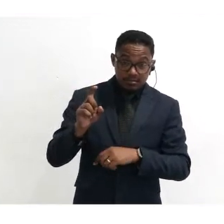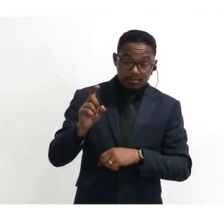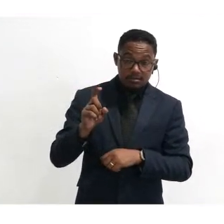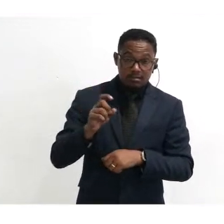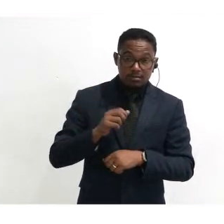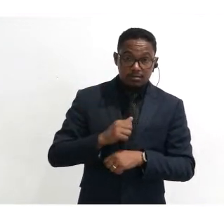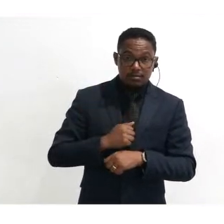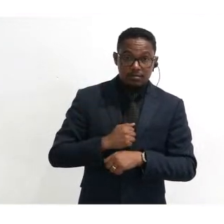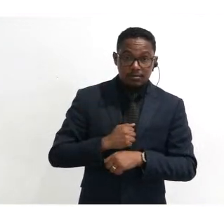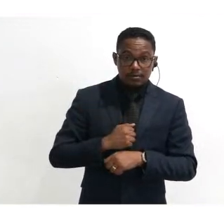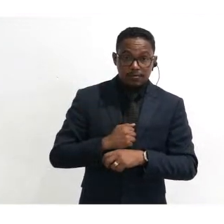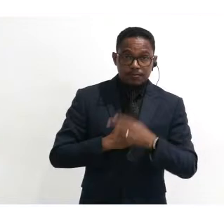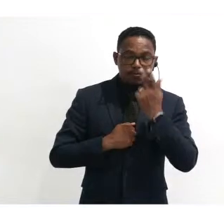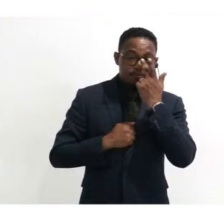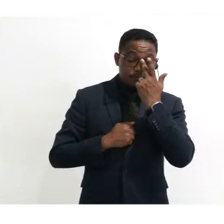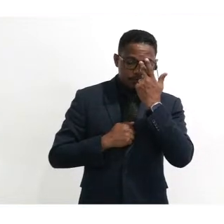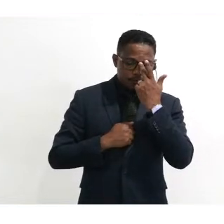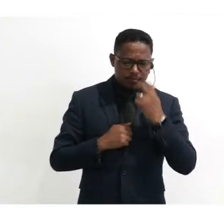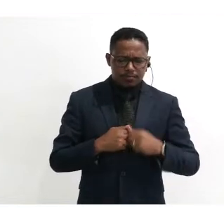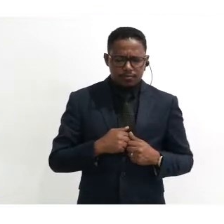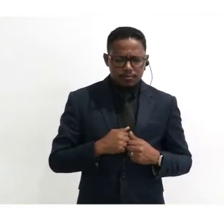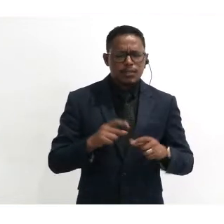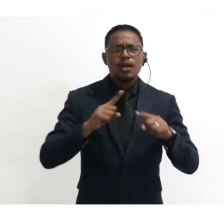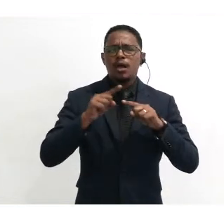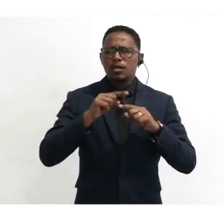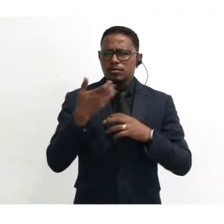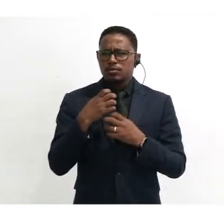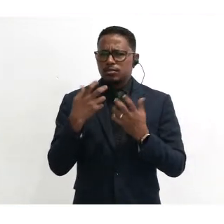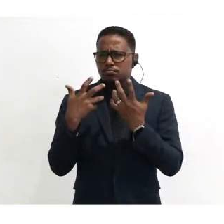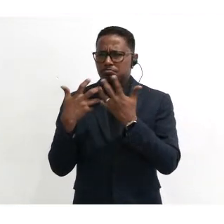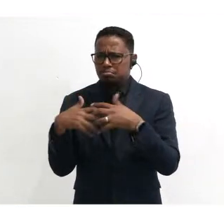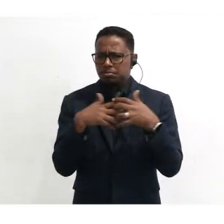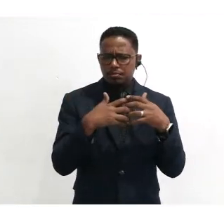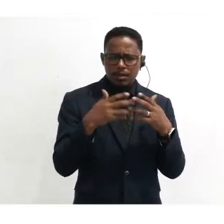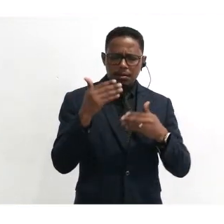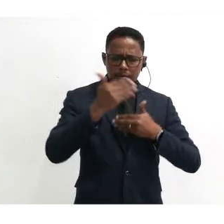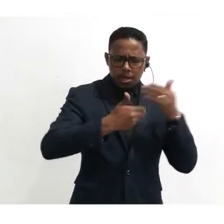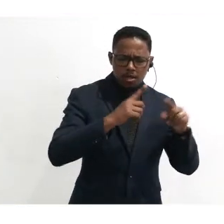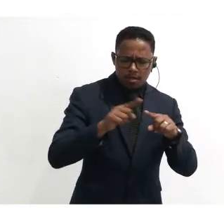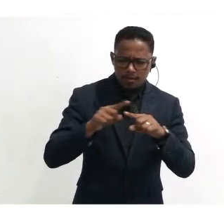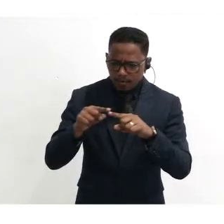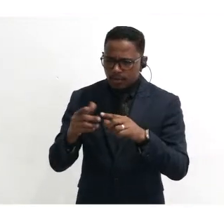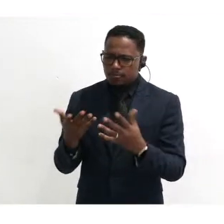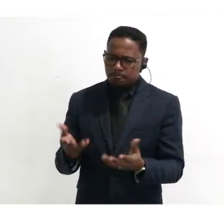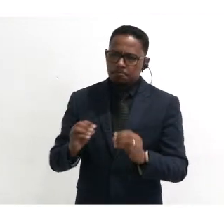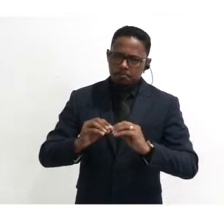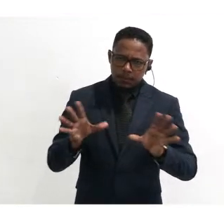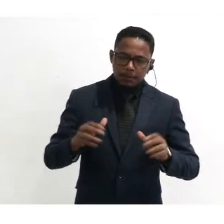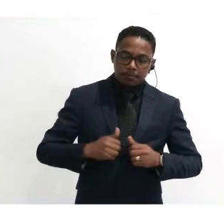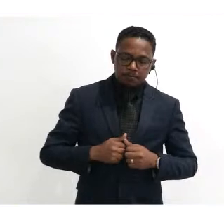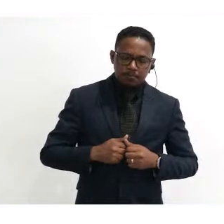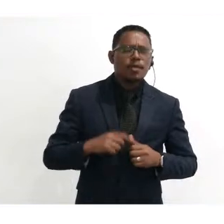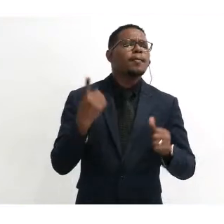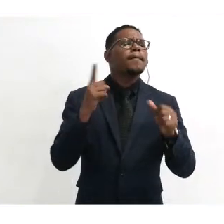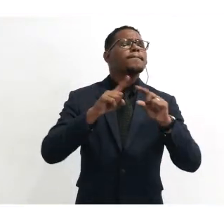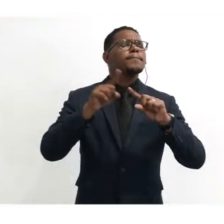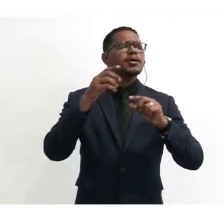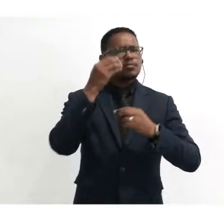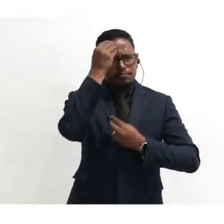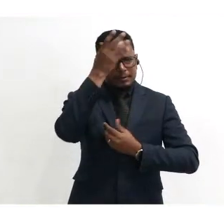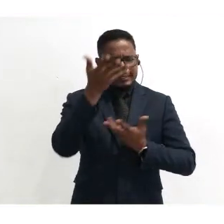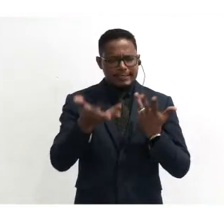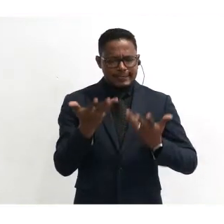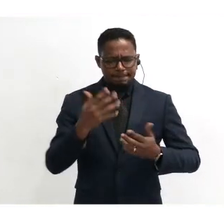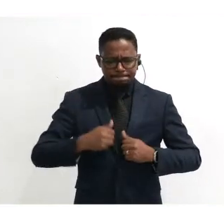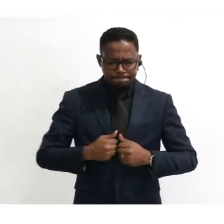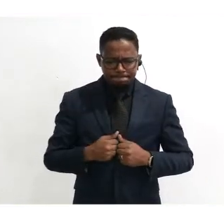So there's different equipment for different processes and different materials, but the type of, I talked